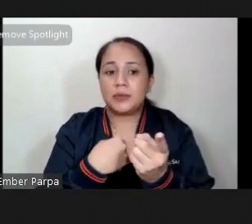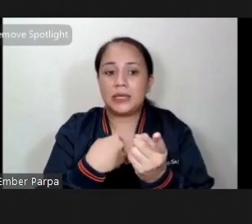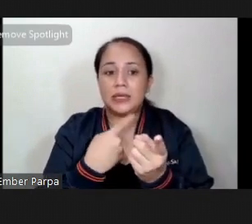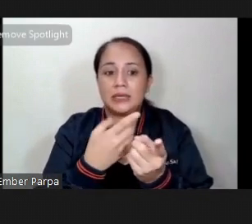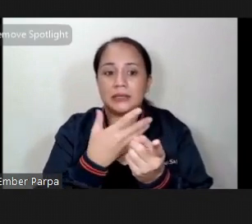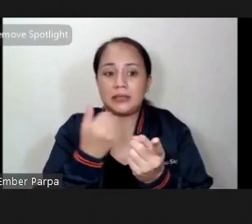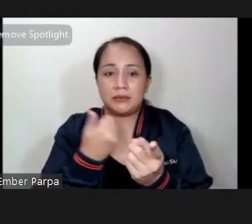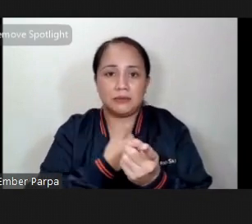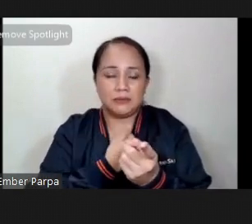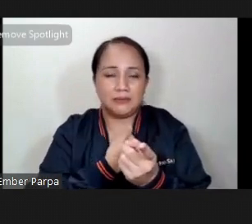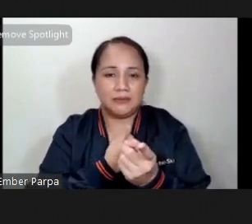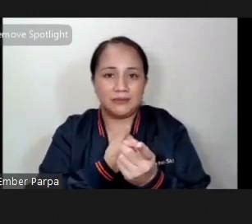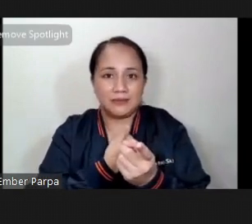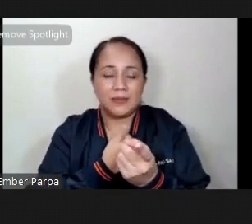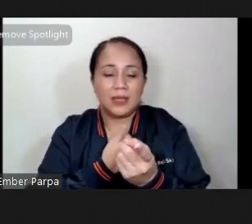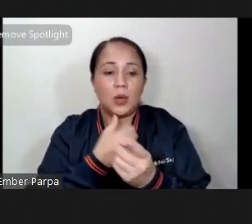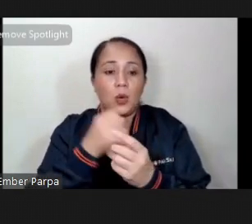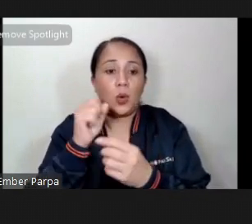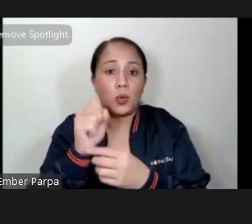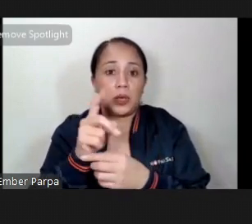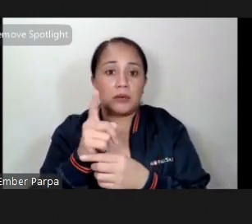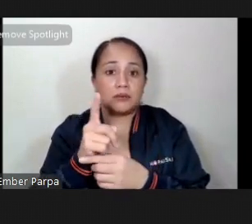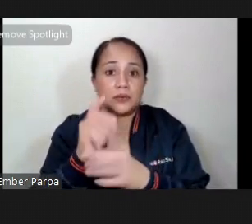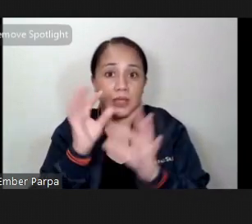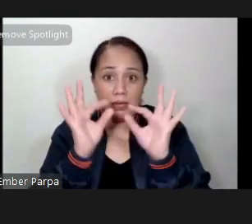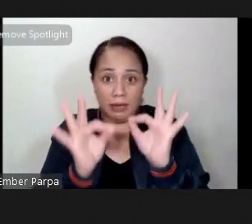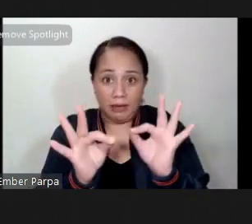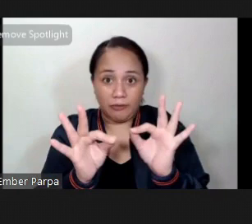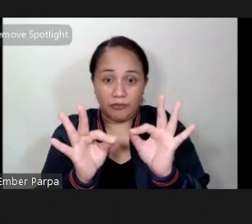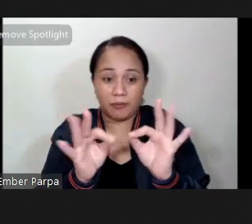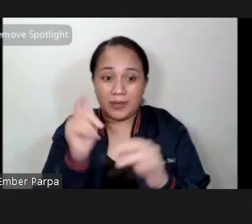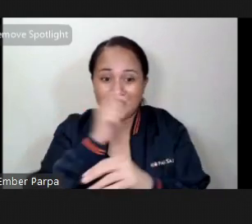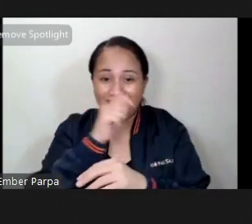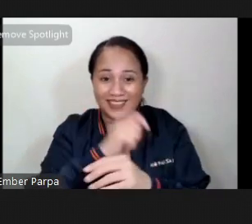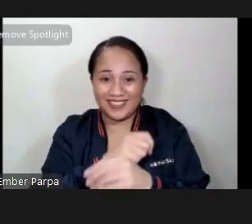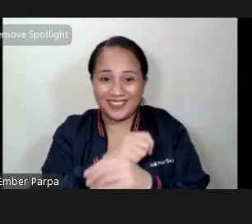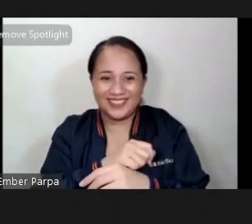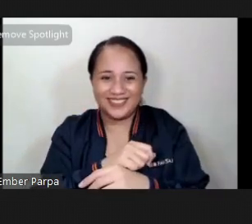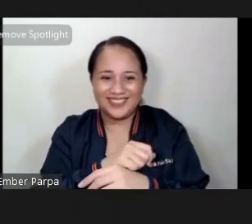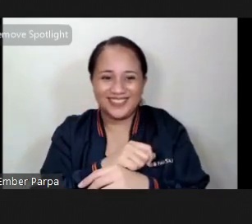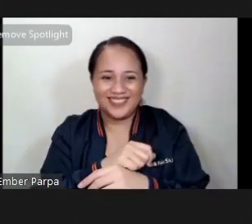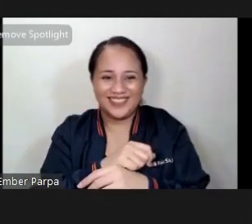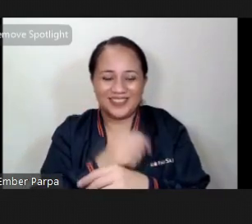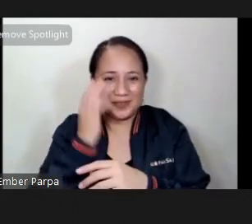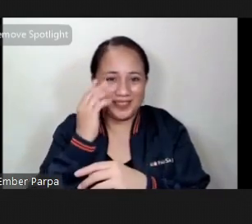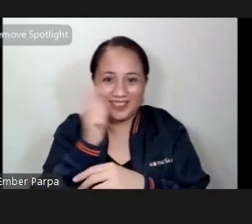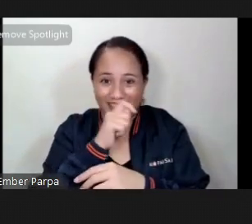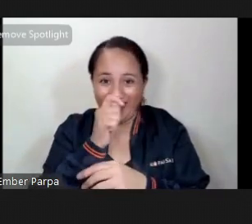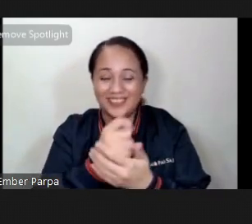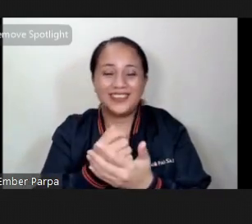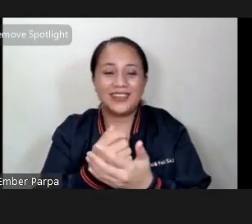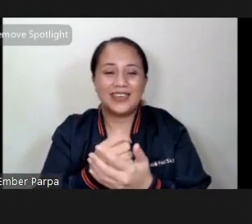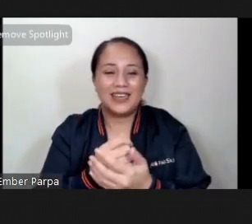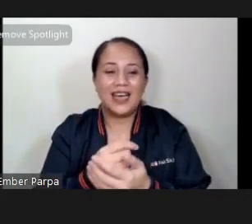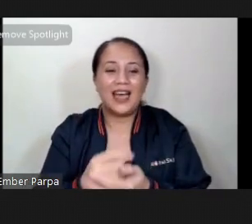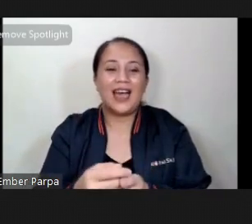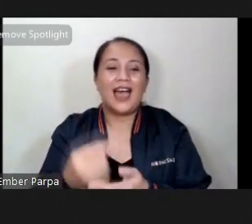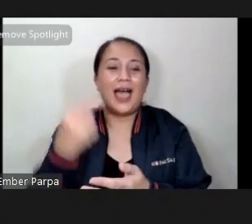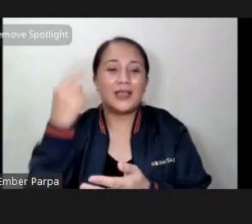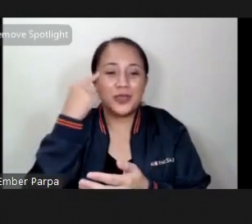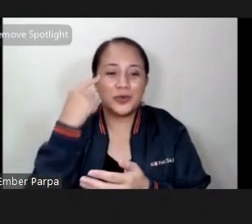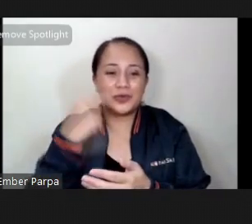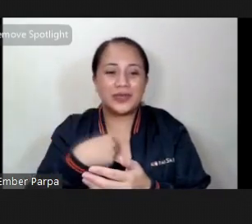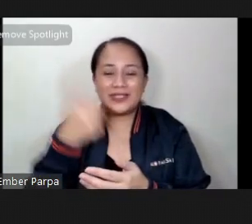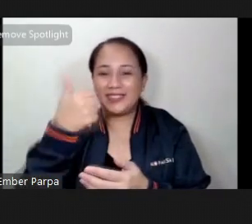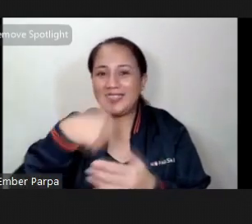better myself. Okay ka pala kapag magtatagalog ka, Ate Glay. Akala ko pa naman okay ako in